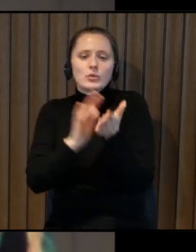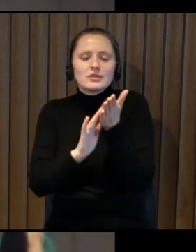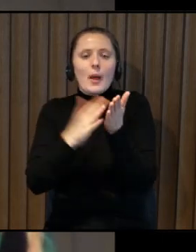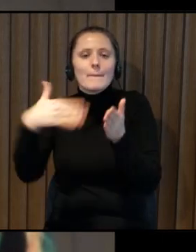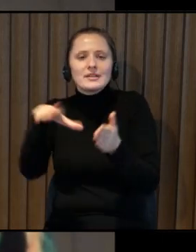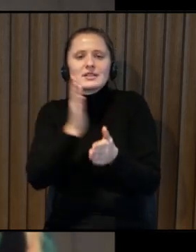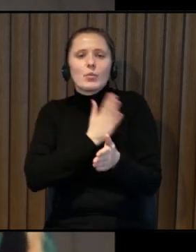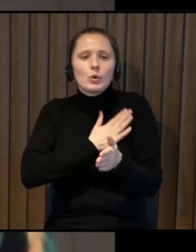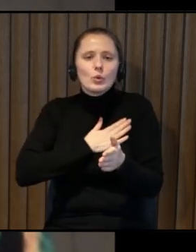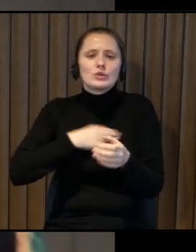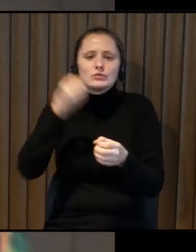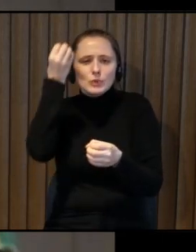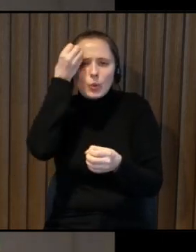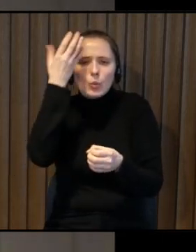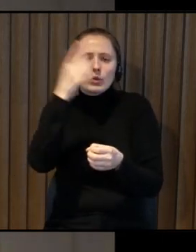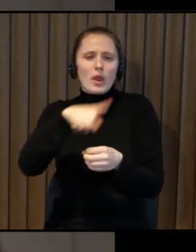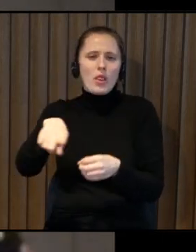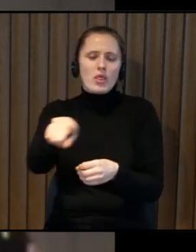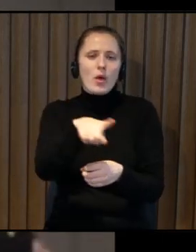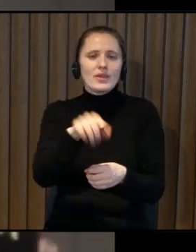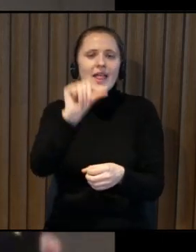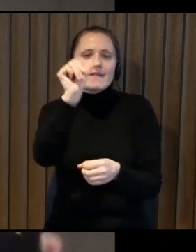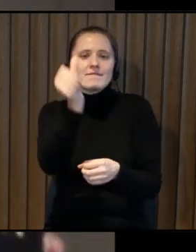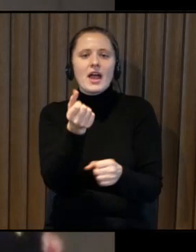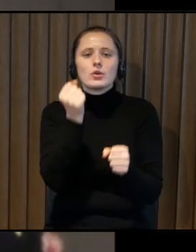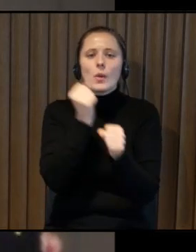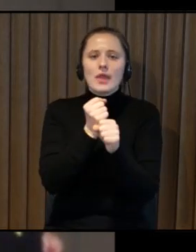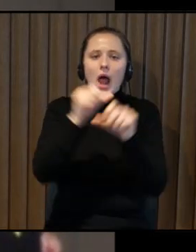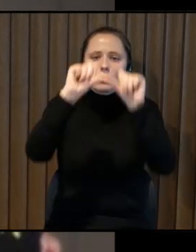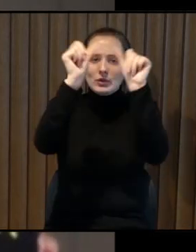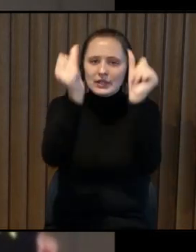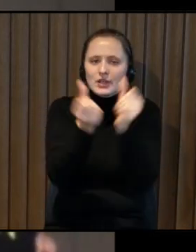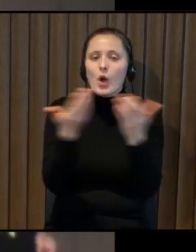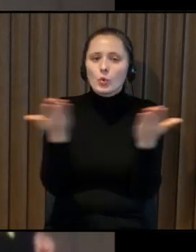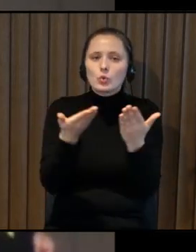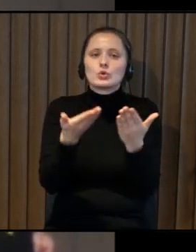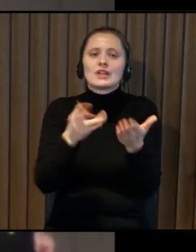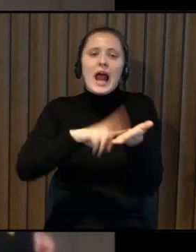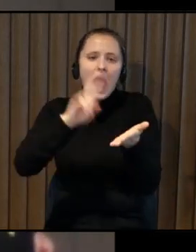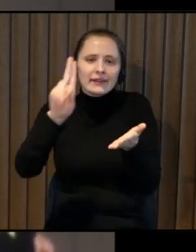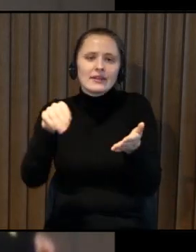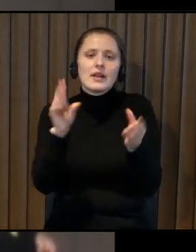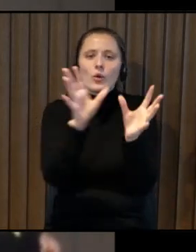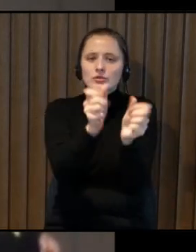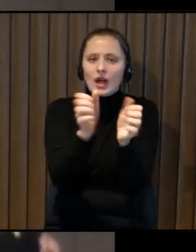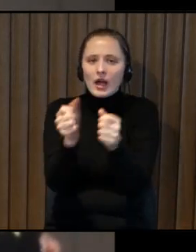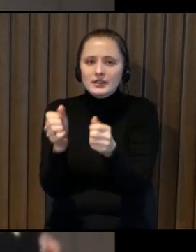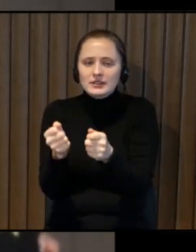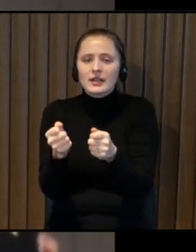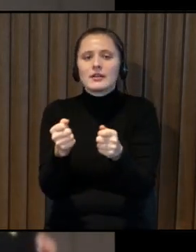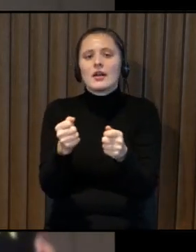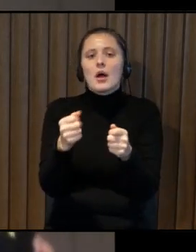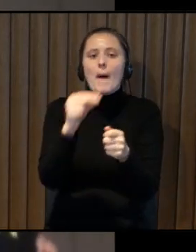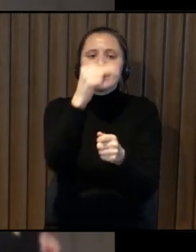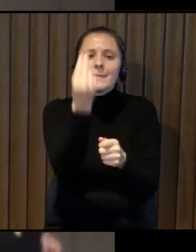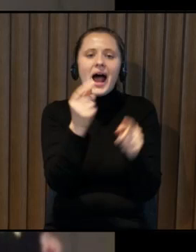But then there are other designs that we can create,